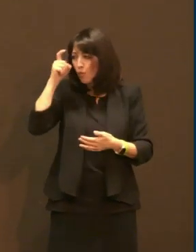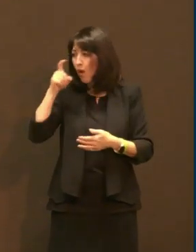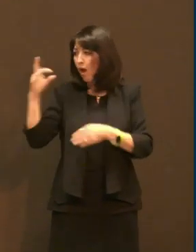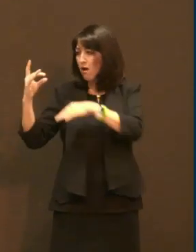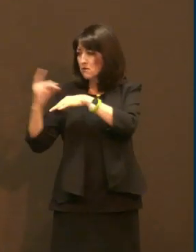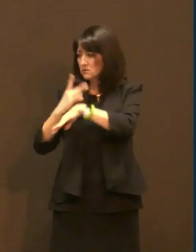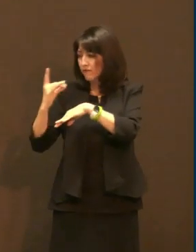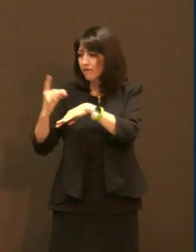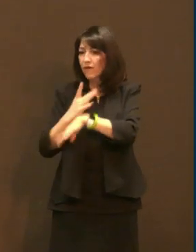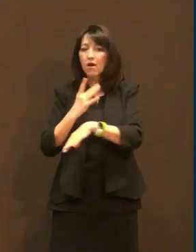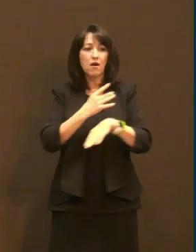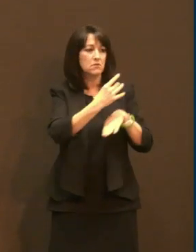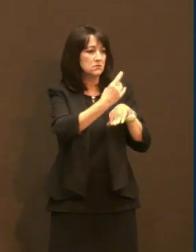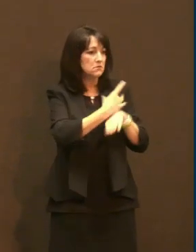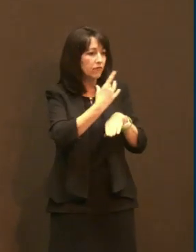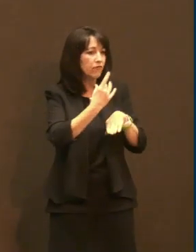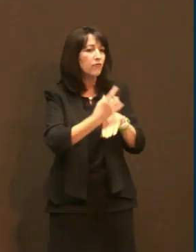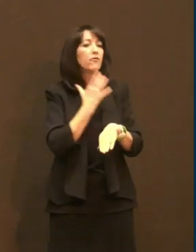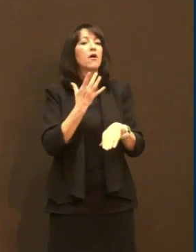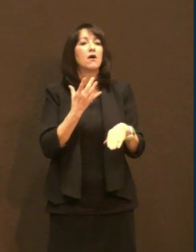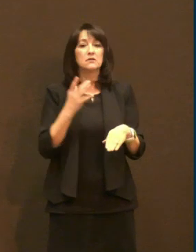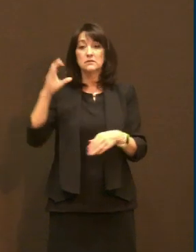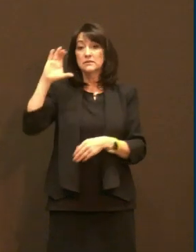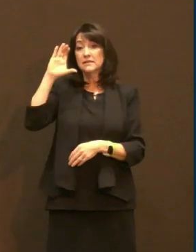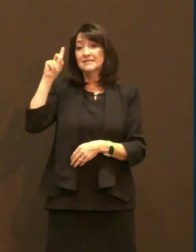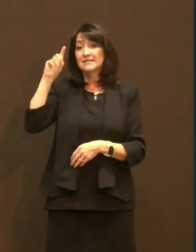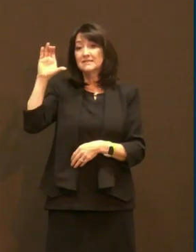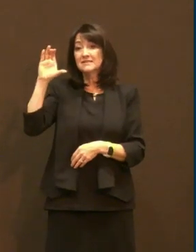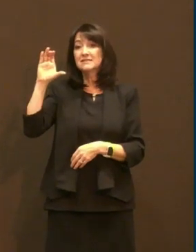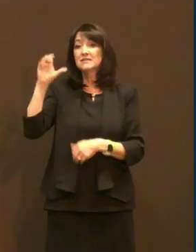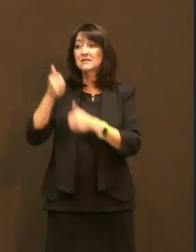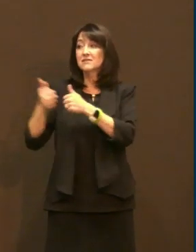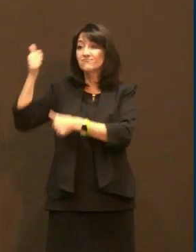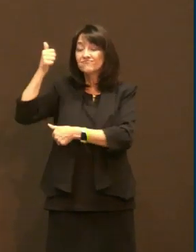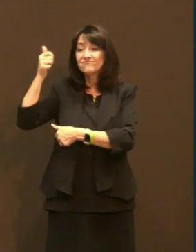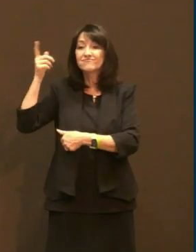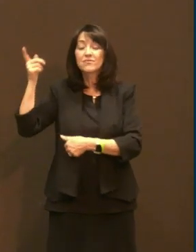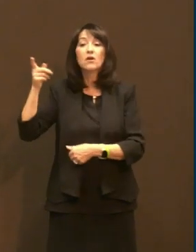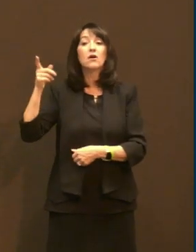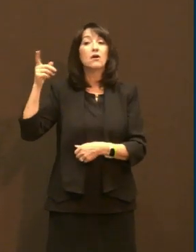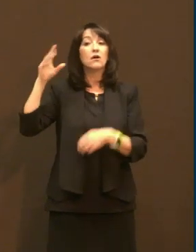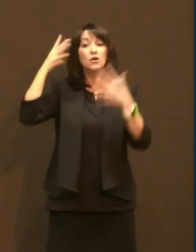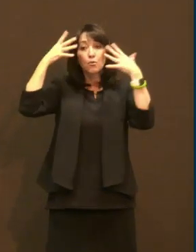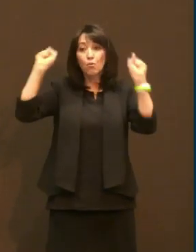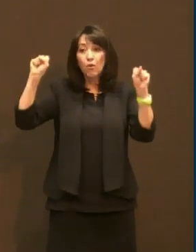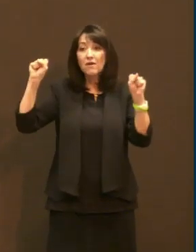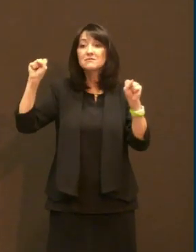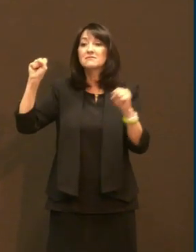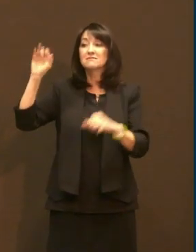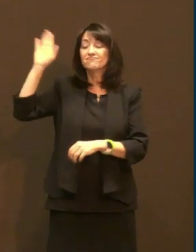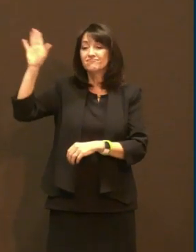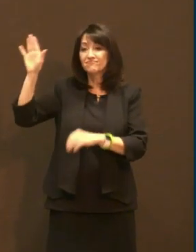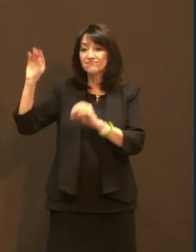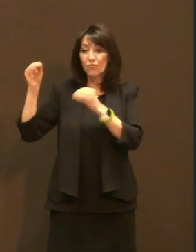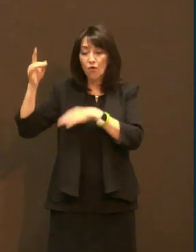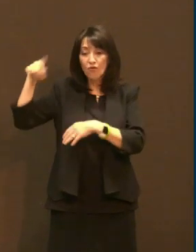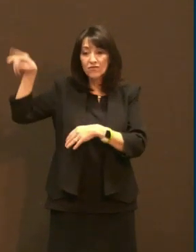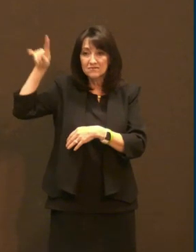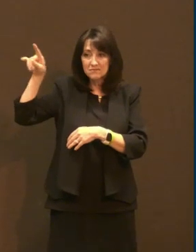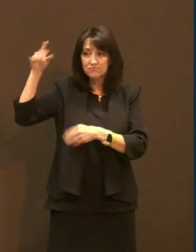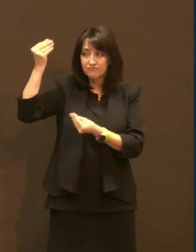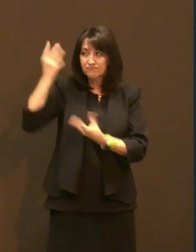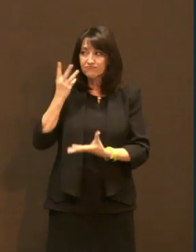guidance that we get from the Centers for Disease Control, the White House Task Force. We did have Centers for Disease Control staff on the